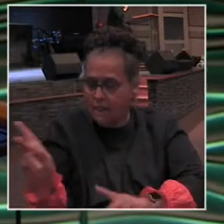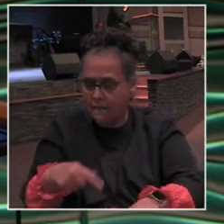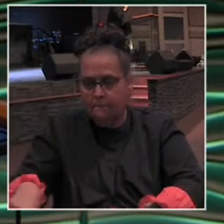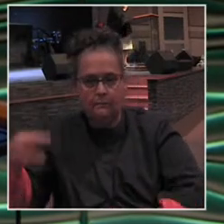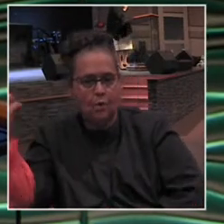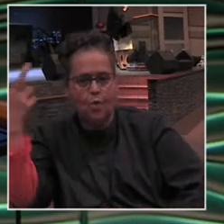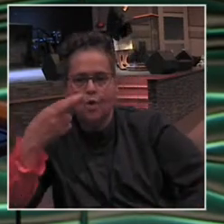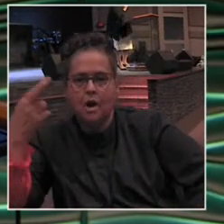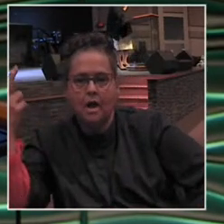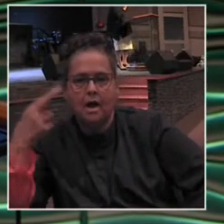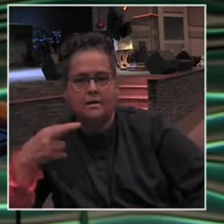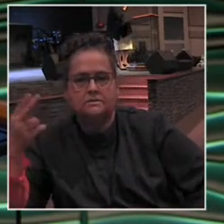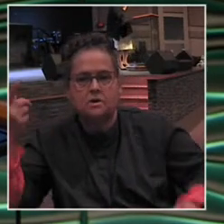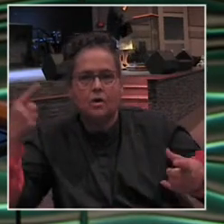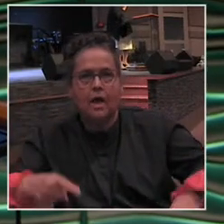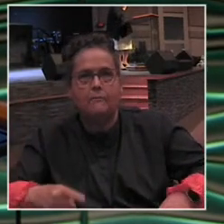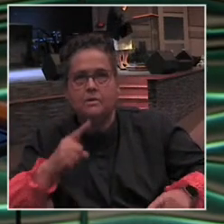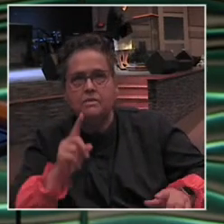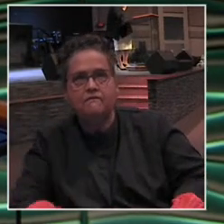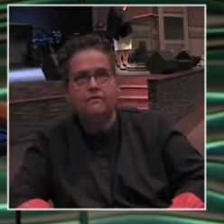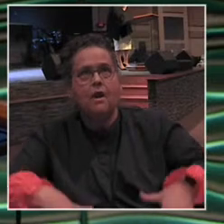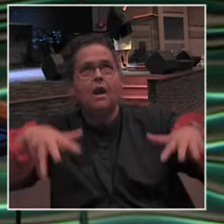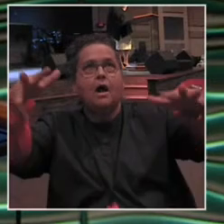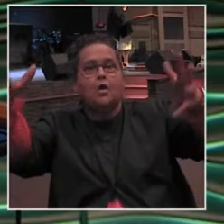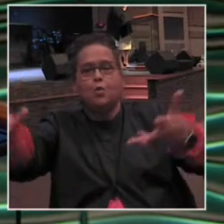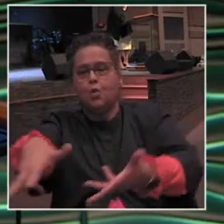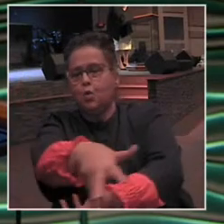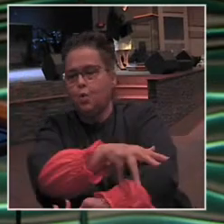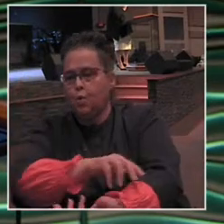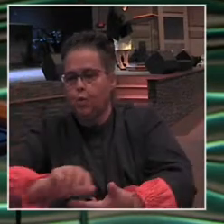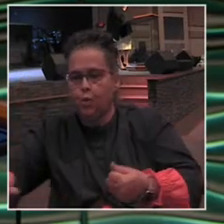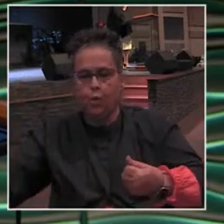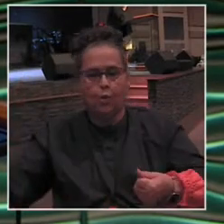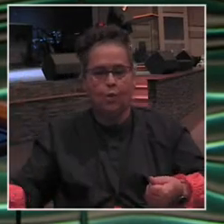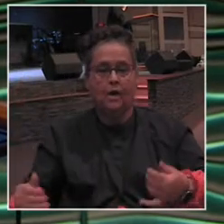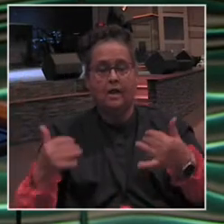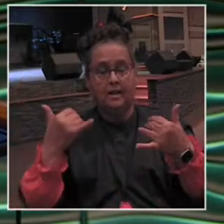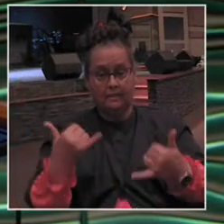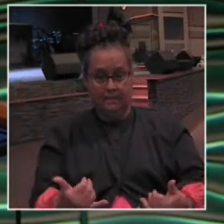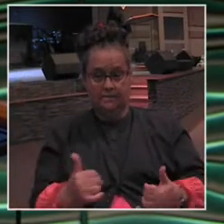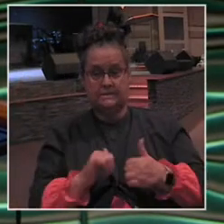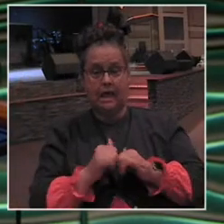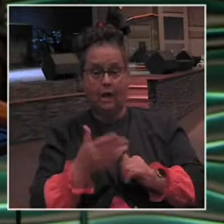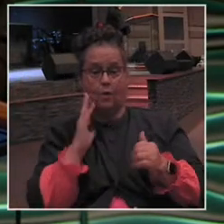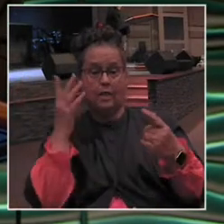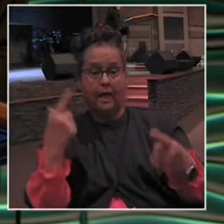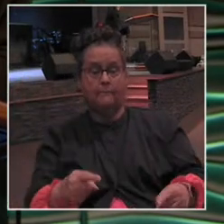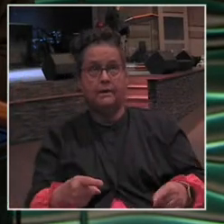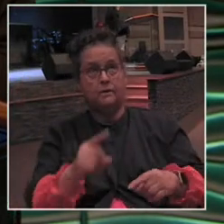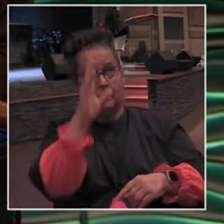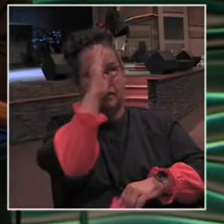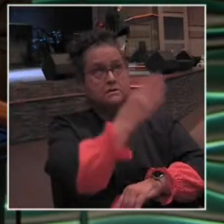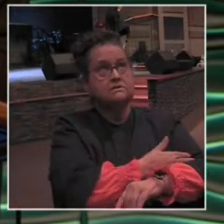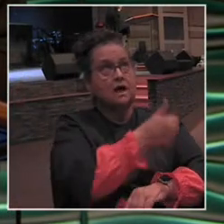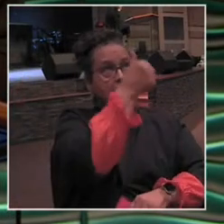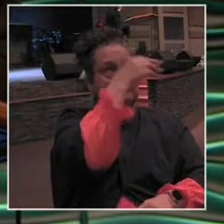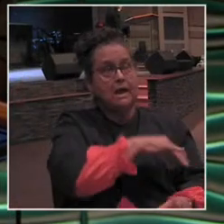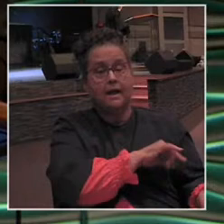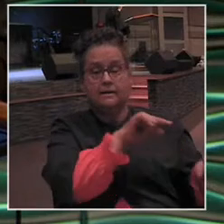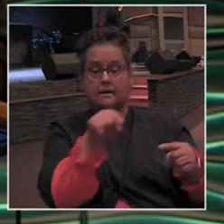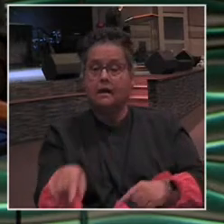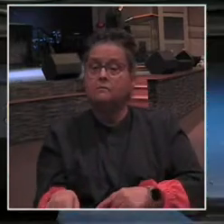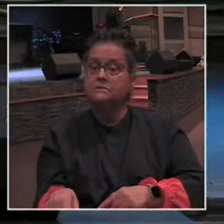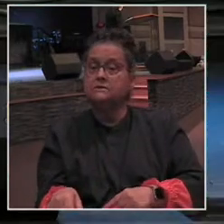until the flood came and swept them away. And this is the way that it will be when the Son of Man comes.